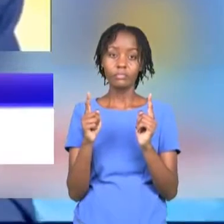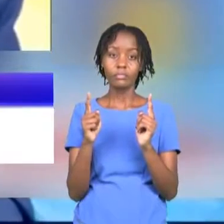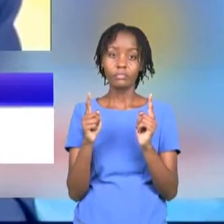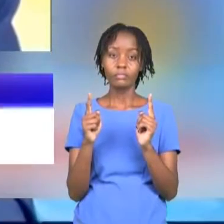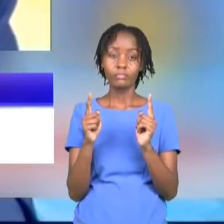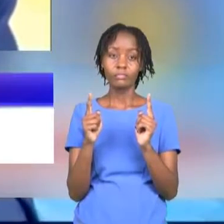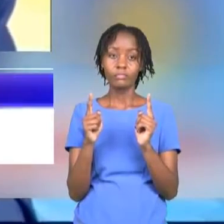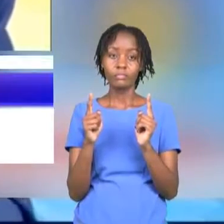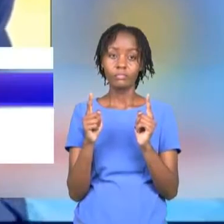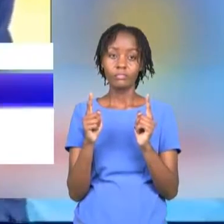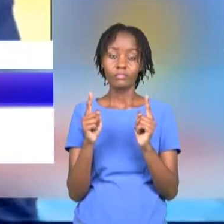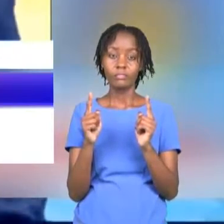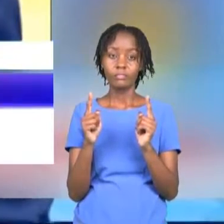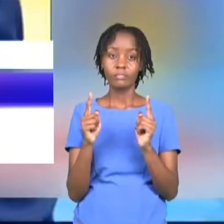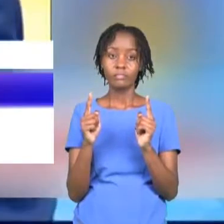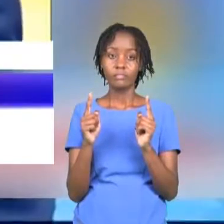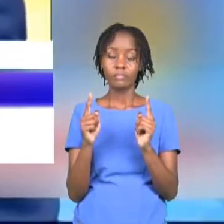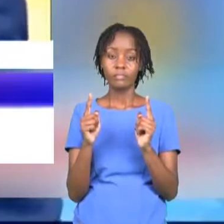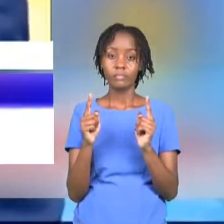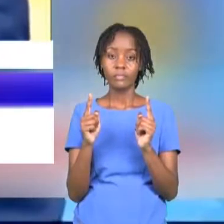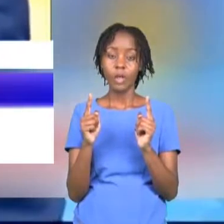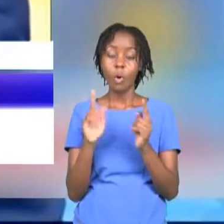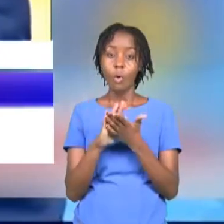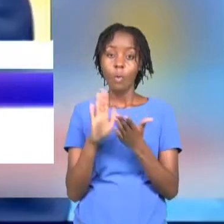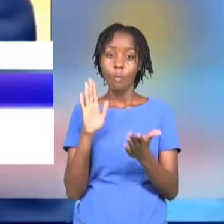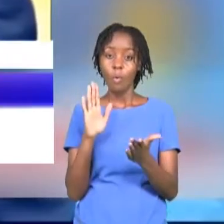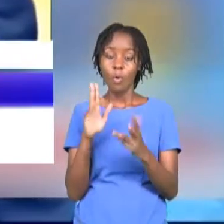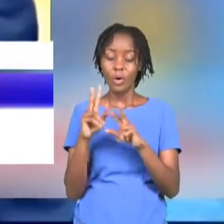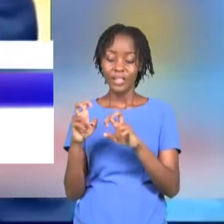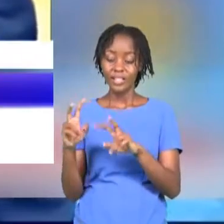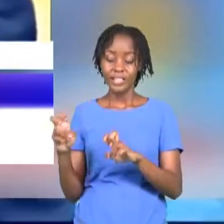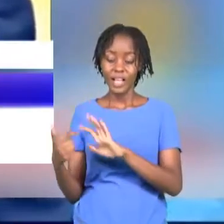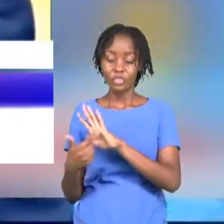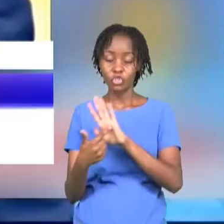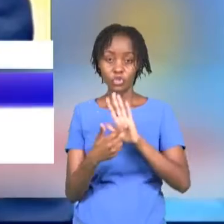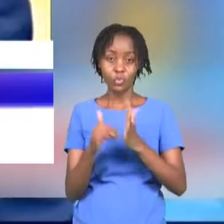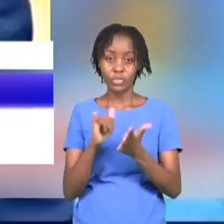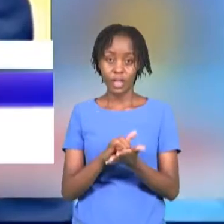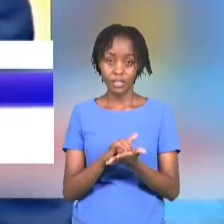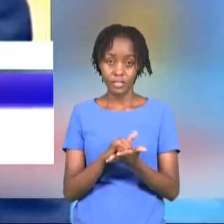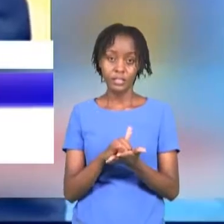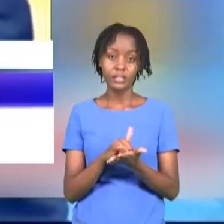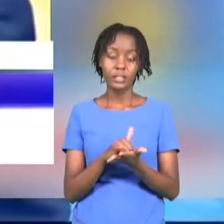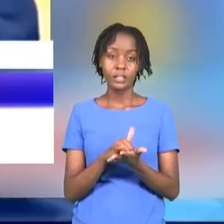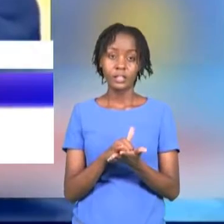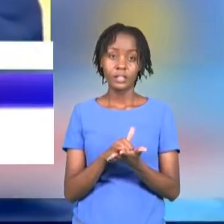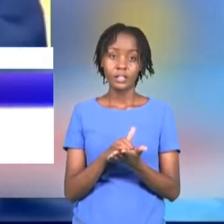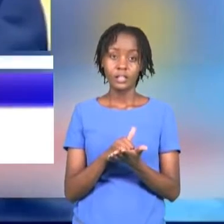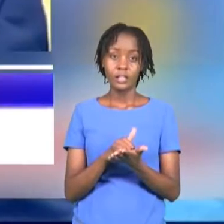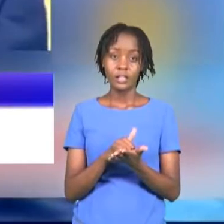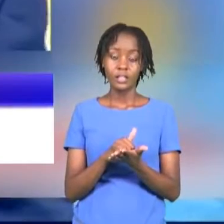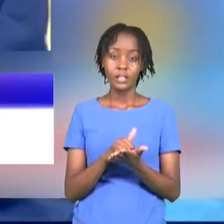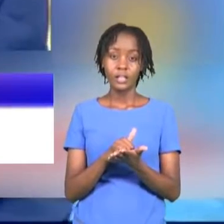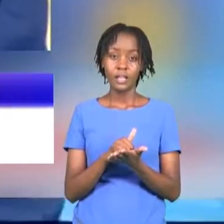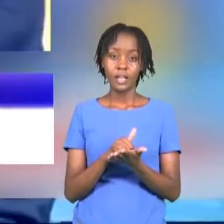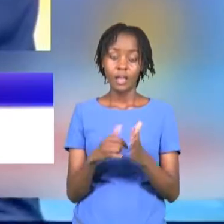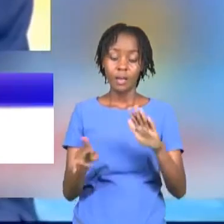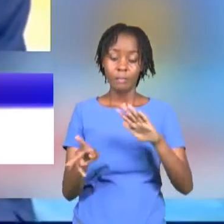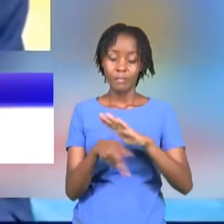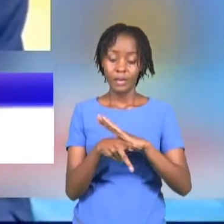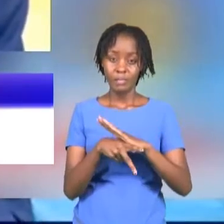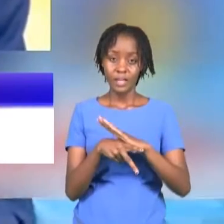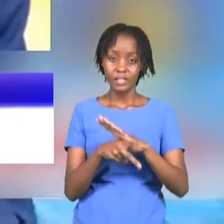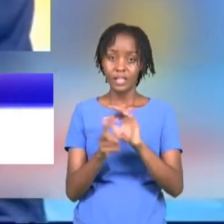is coming out from a lot of work that has been done outside is that especially the primary and secondary